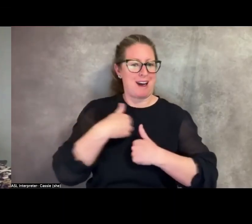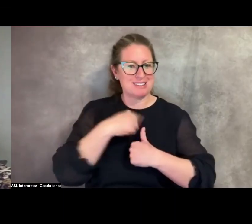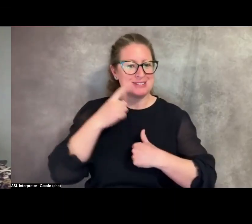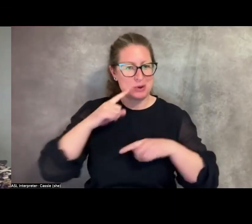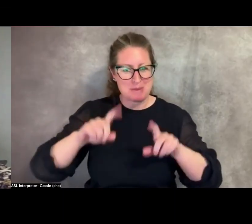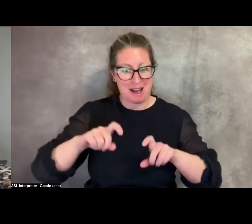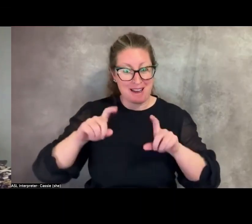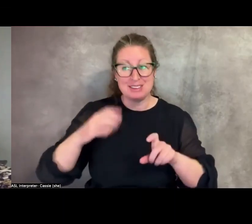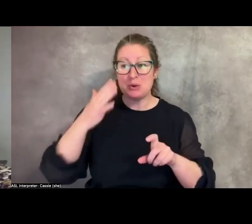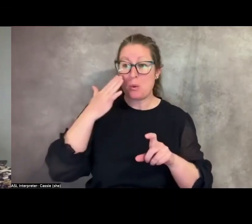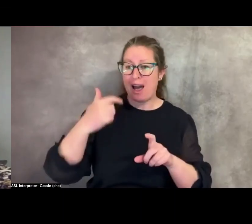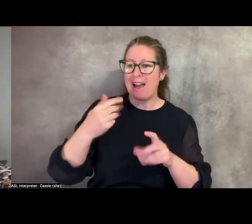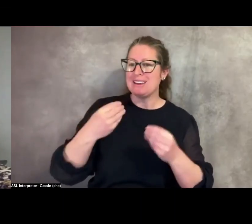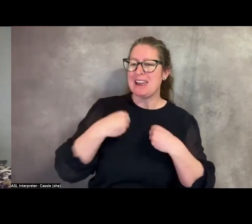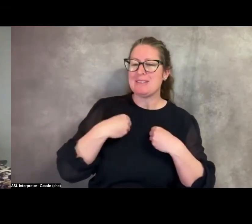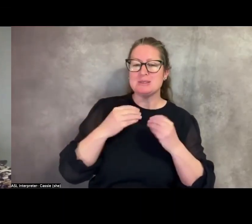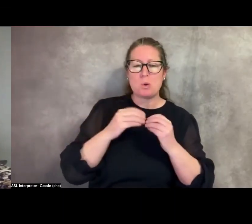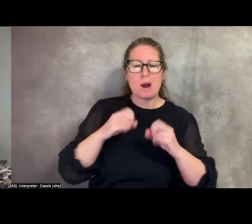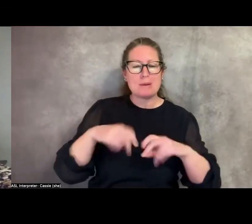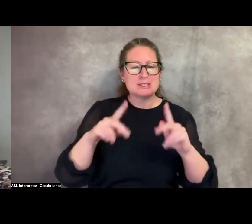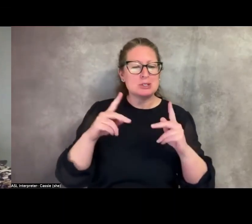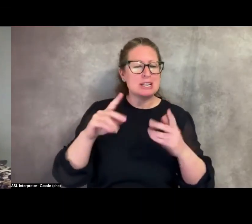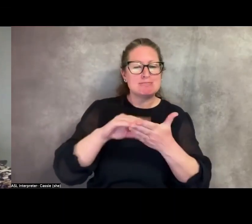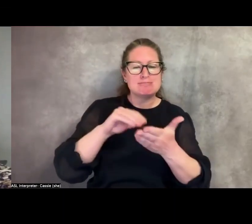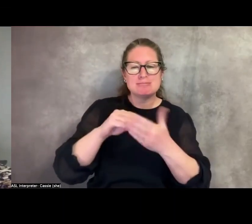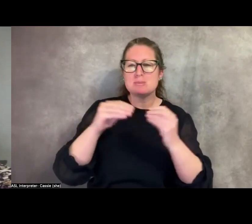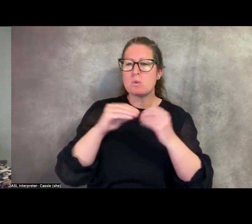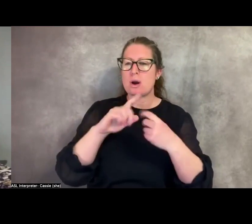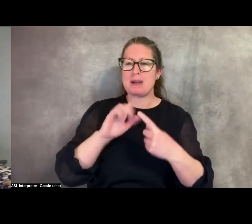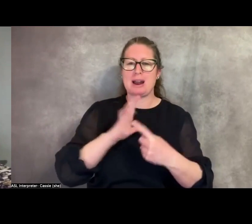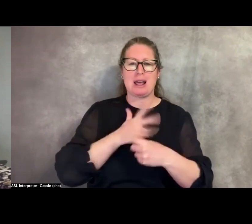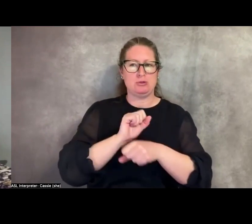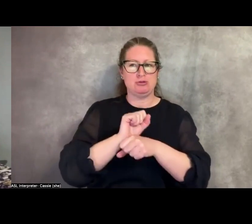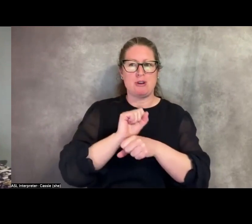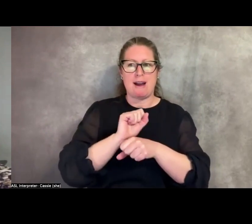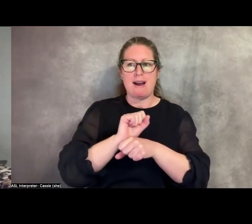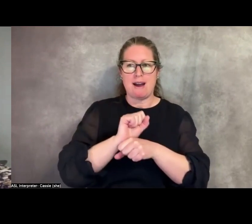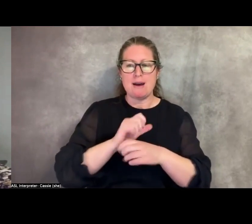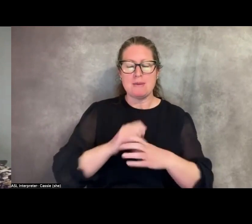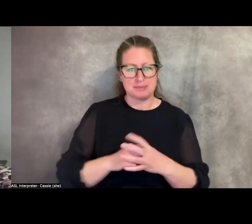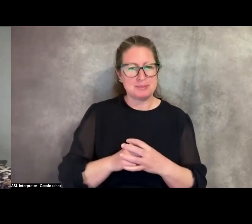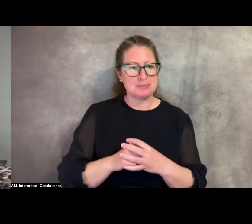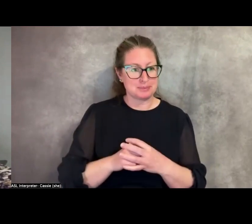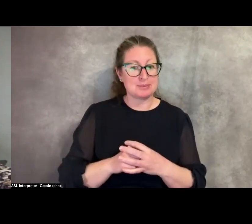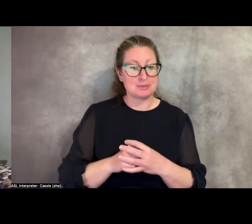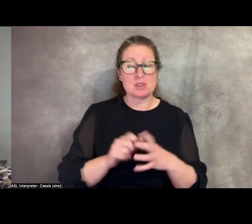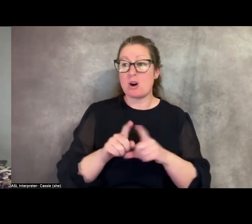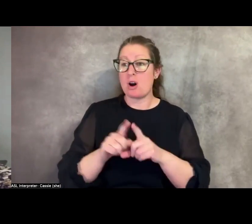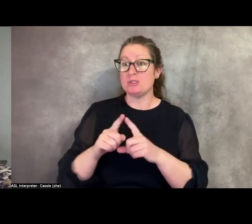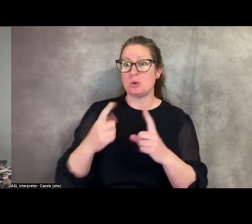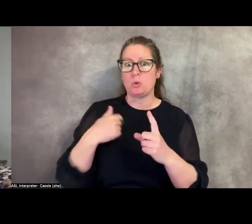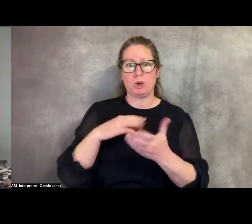an opportunity to know more about our job. Also, it taught us how to work as a team.